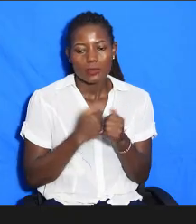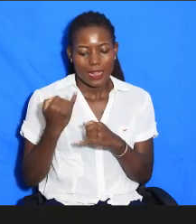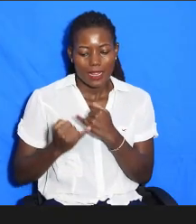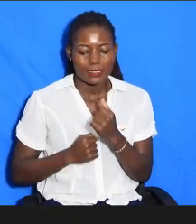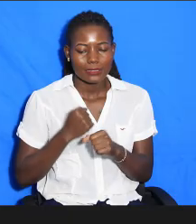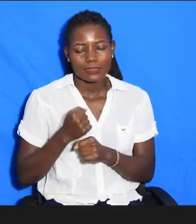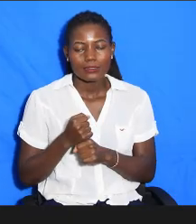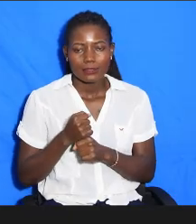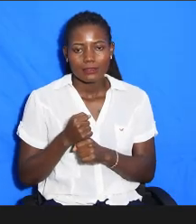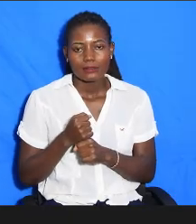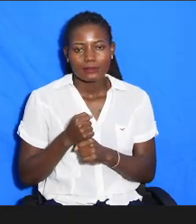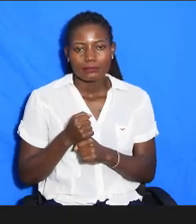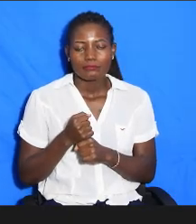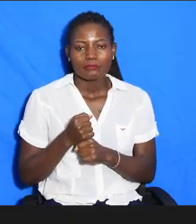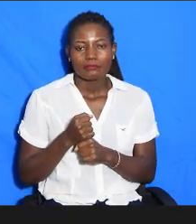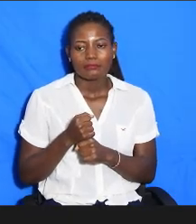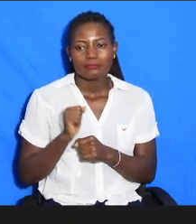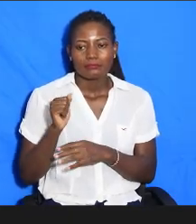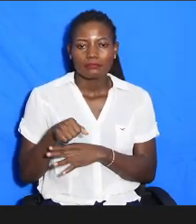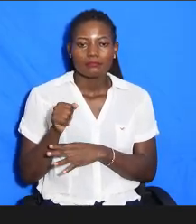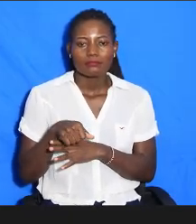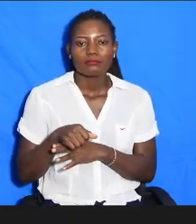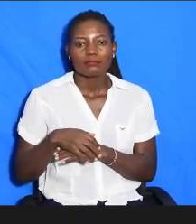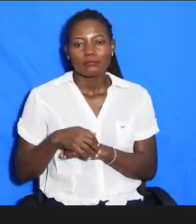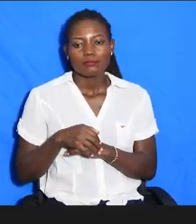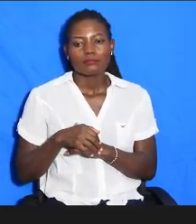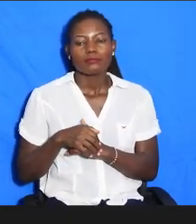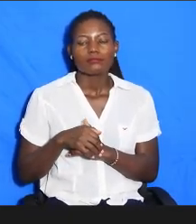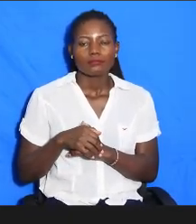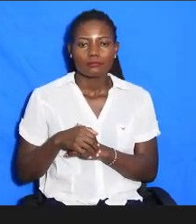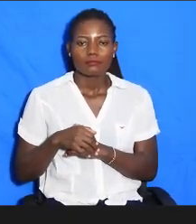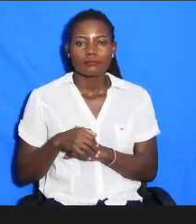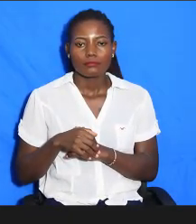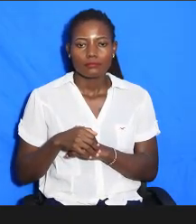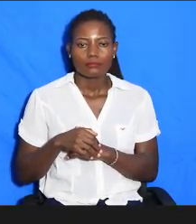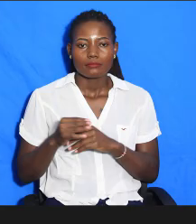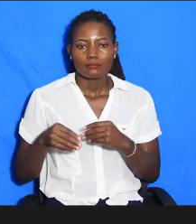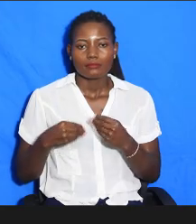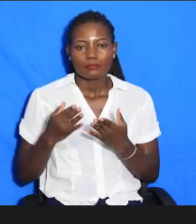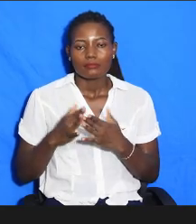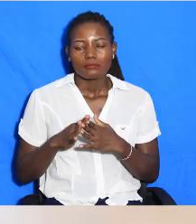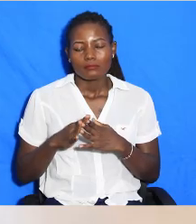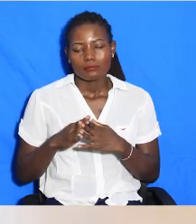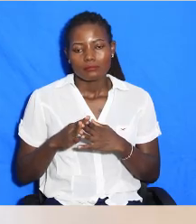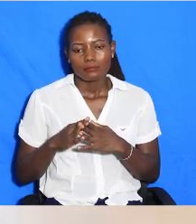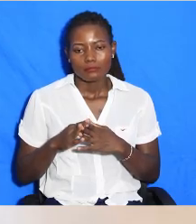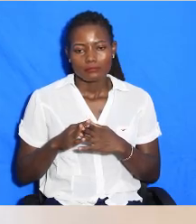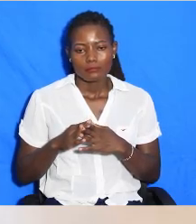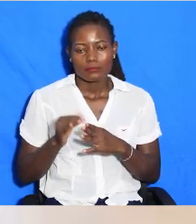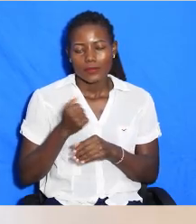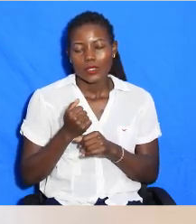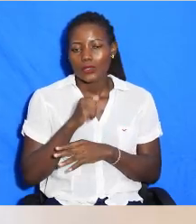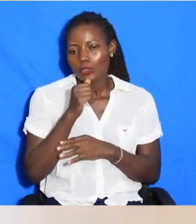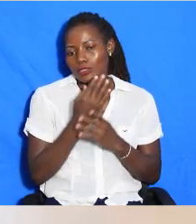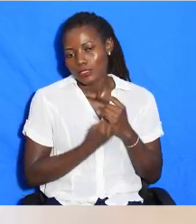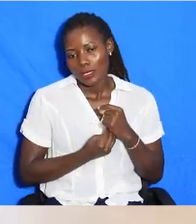year. okay, Yeah, so it's that's them who have nice. been, yeah, giving me the upkeep. So don't disappoint them.